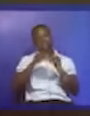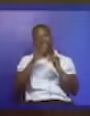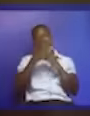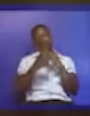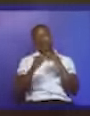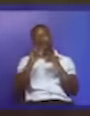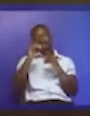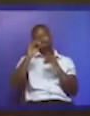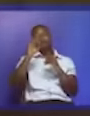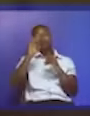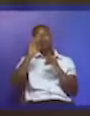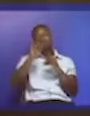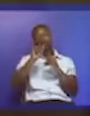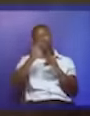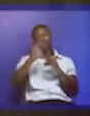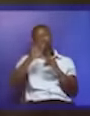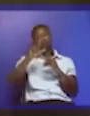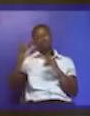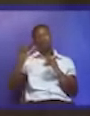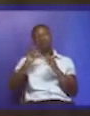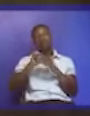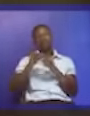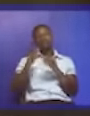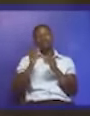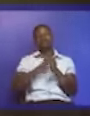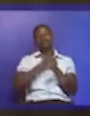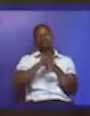all ordinances now.